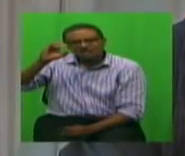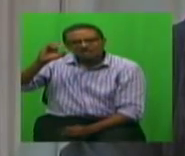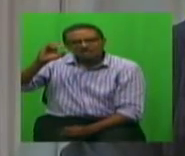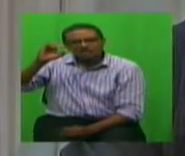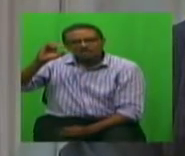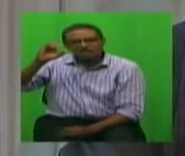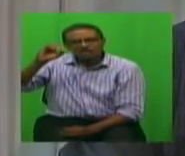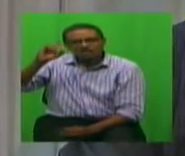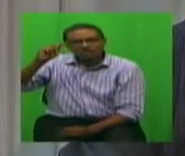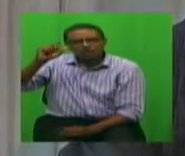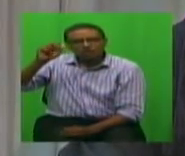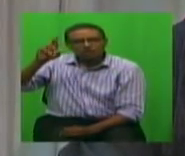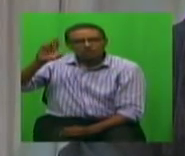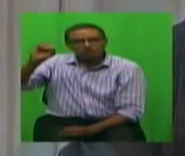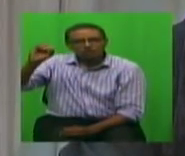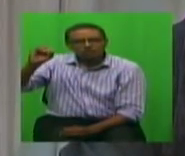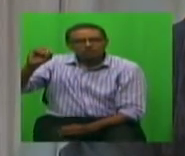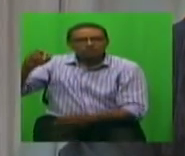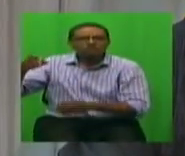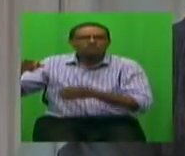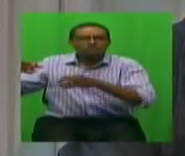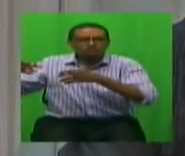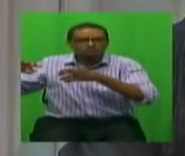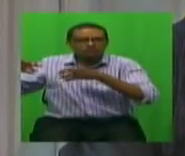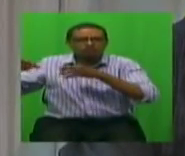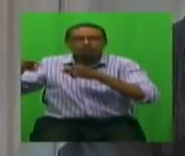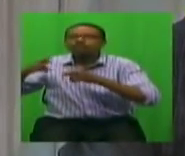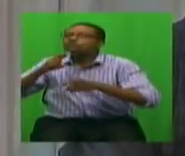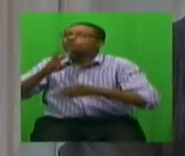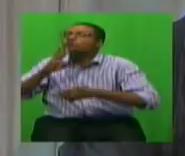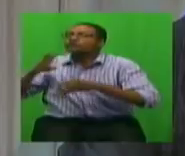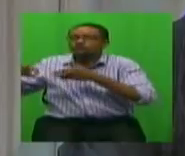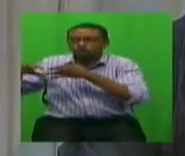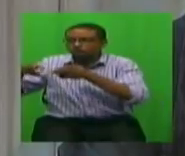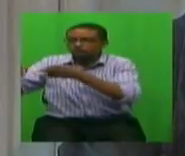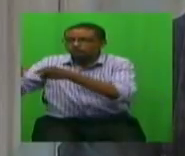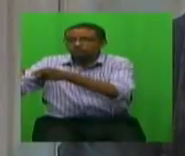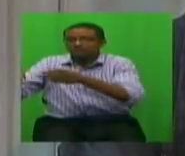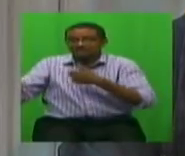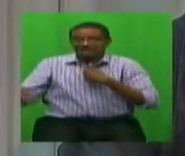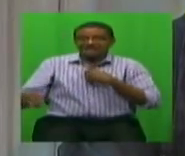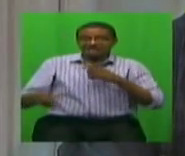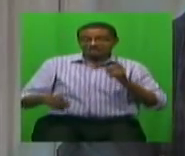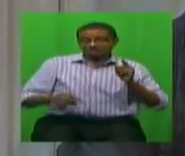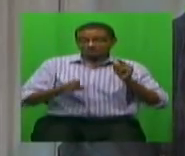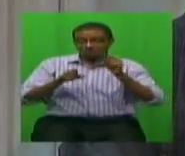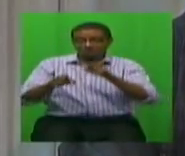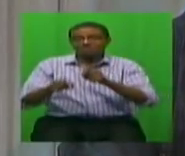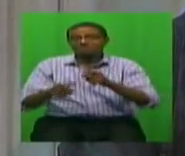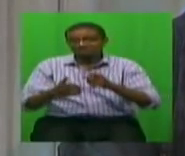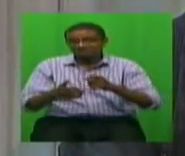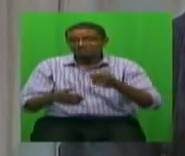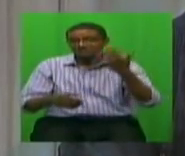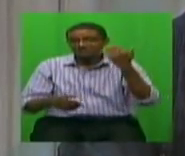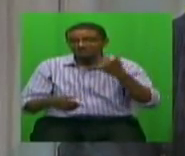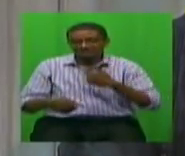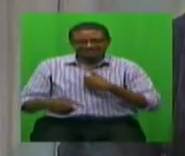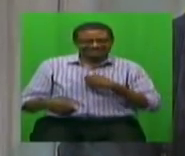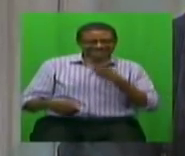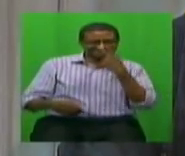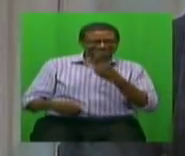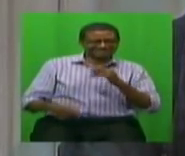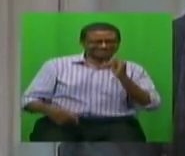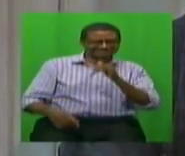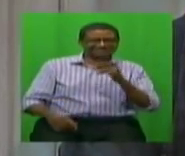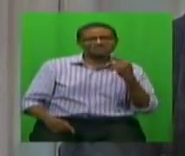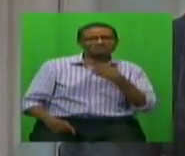On the second occasion, I decided that it is too much of a risk. And even the Coast Guard, as you know, in 2014, I was on